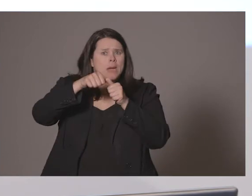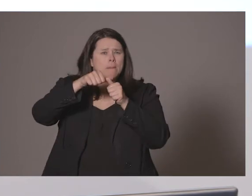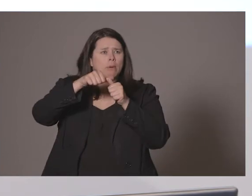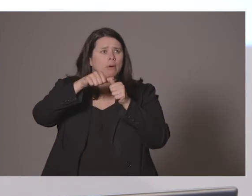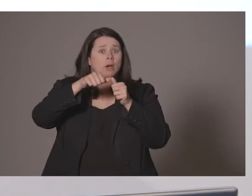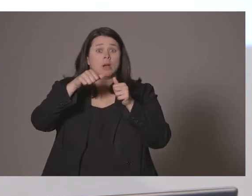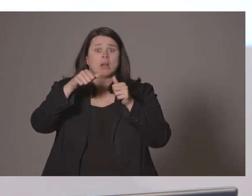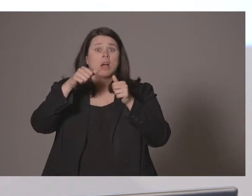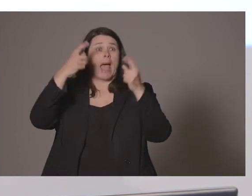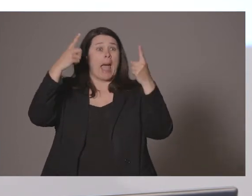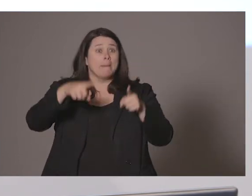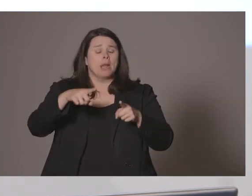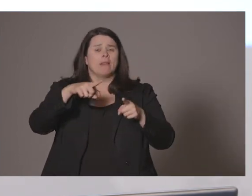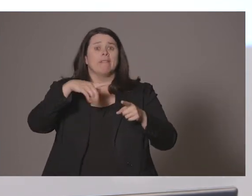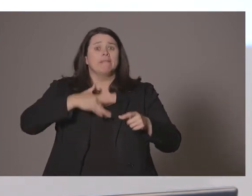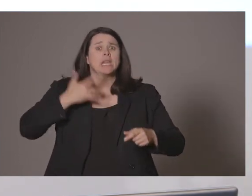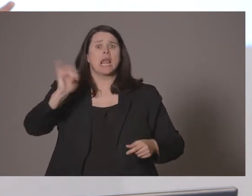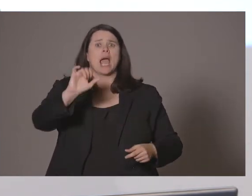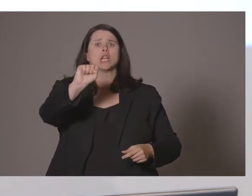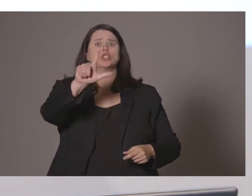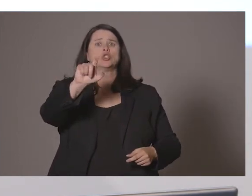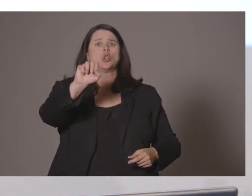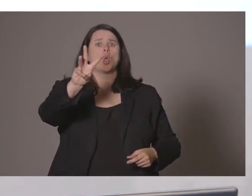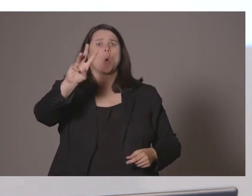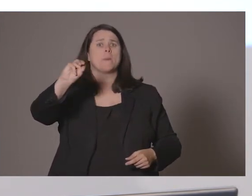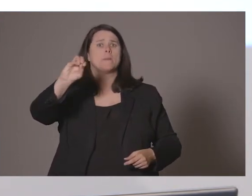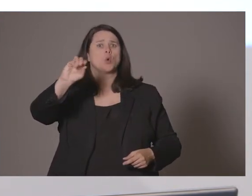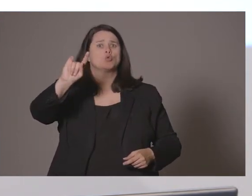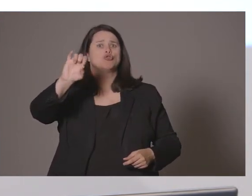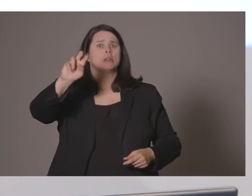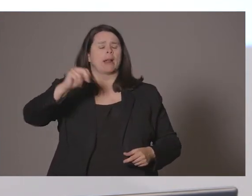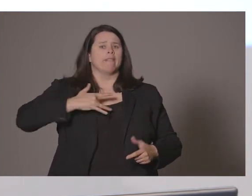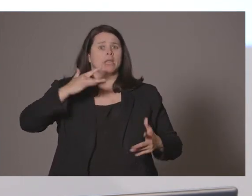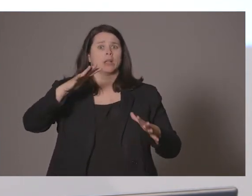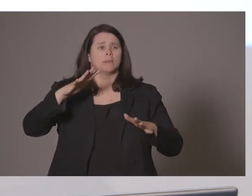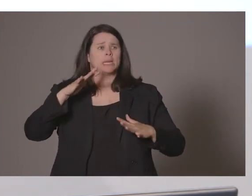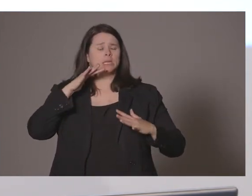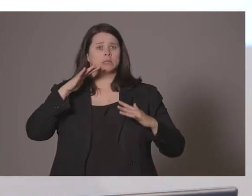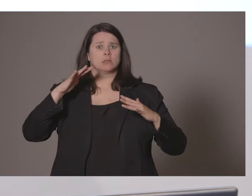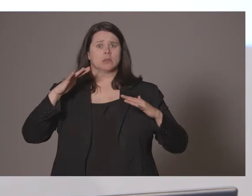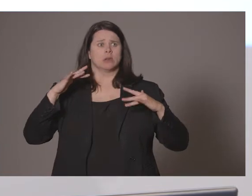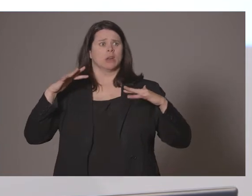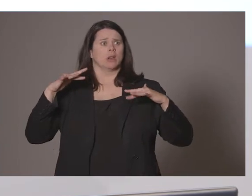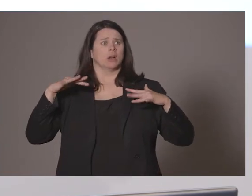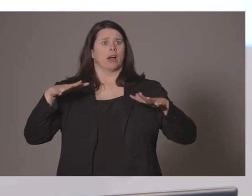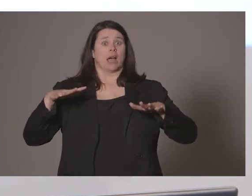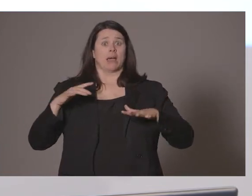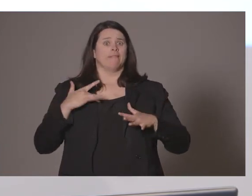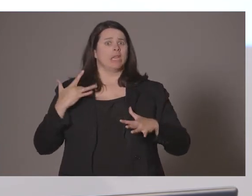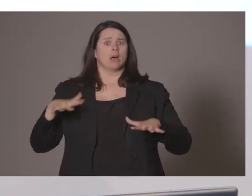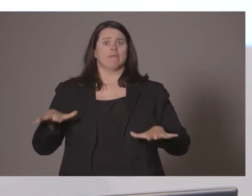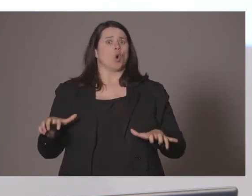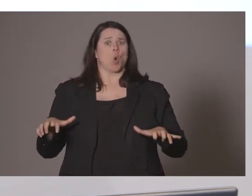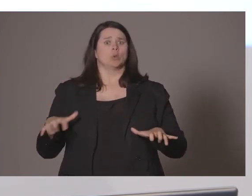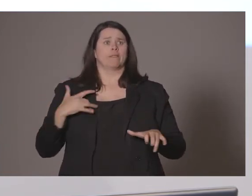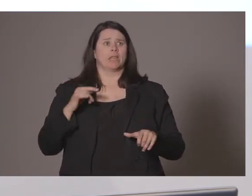about the experience, because there's a hyper-awareness, there's a hyperactivity, and an immobility that goes with it. And